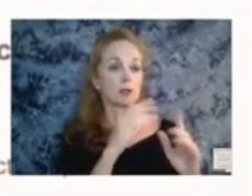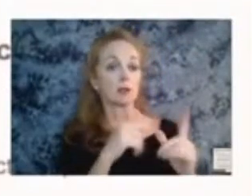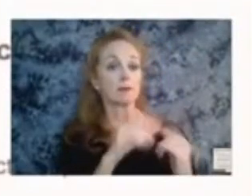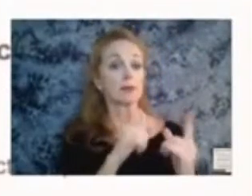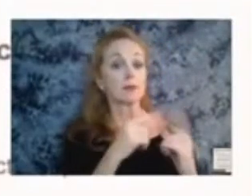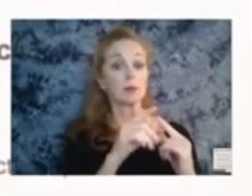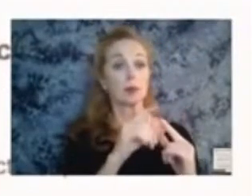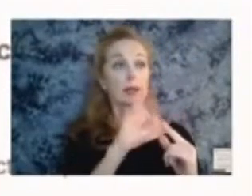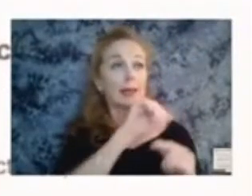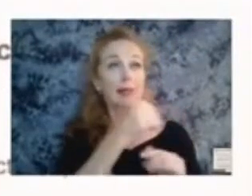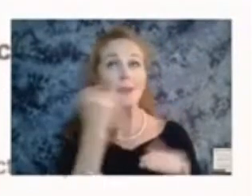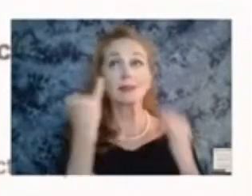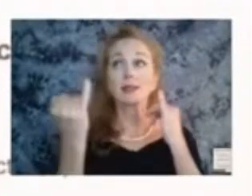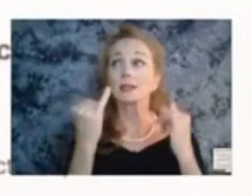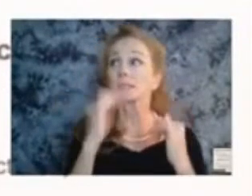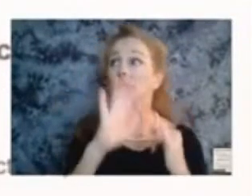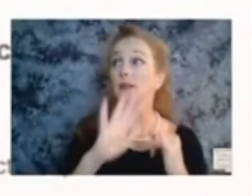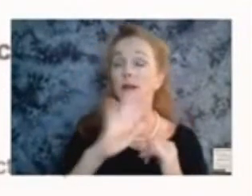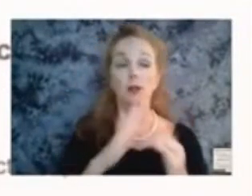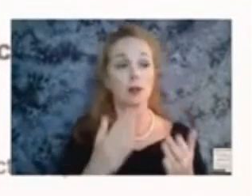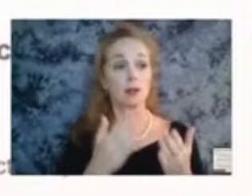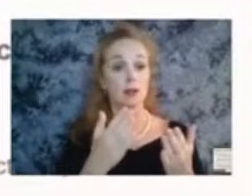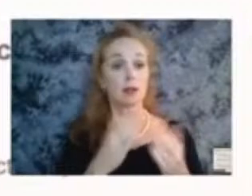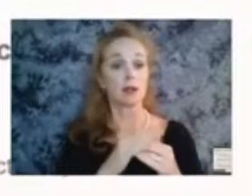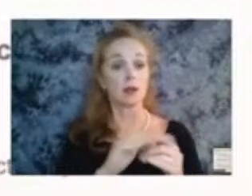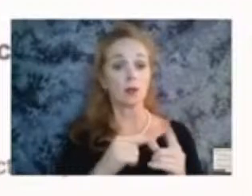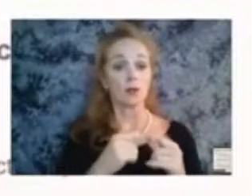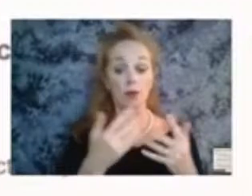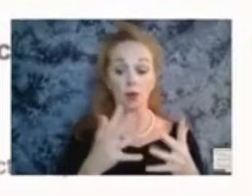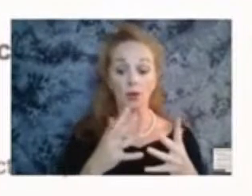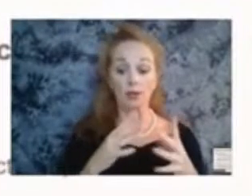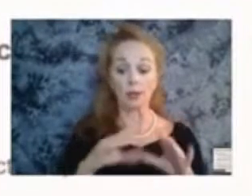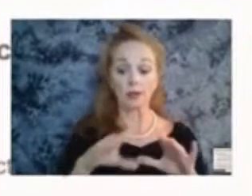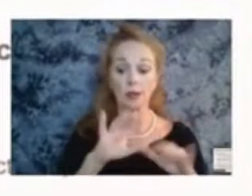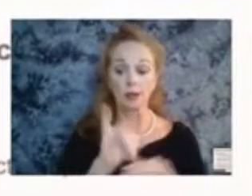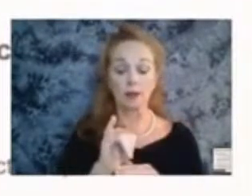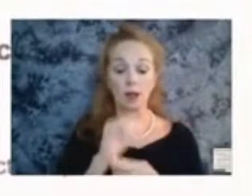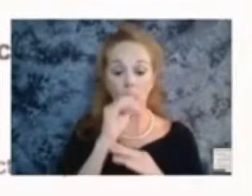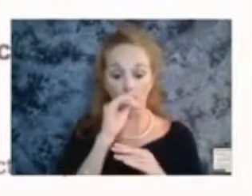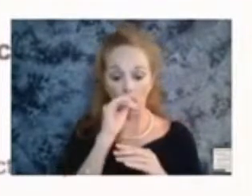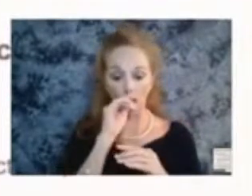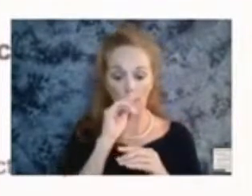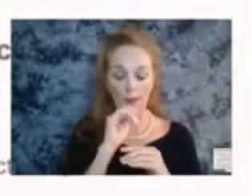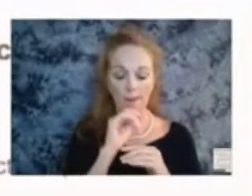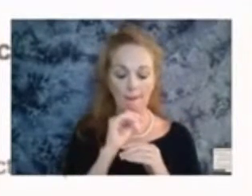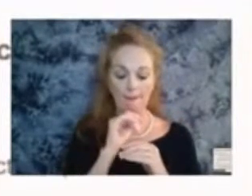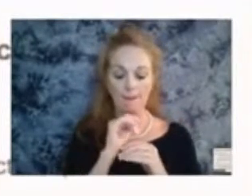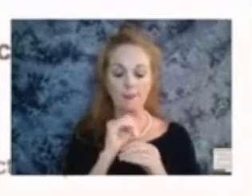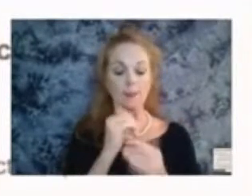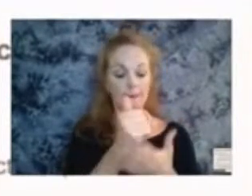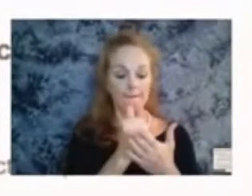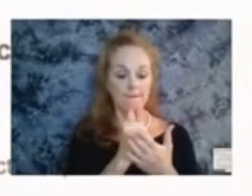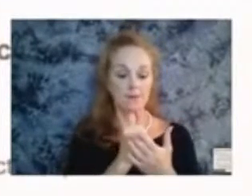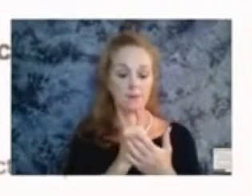or recommendations beyond the initiatives that we have already taken to help us in making